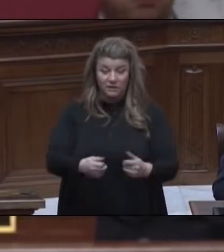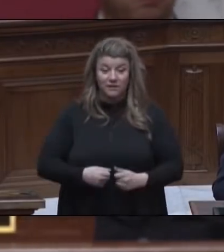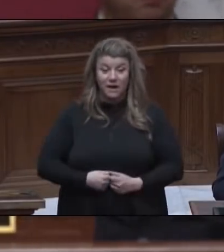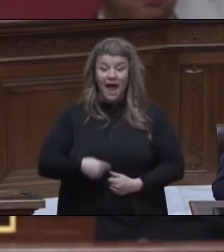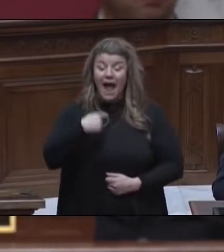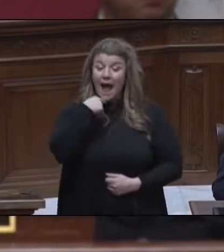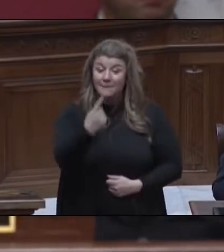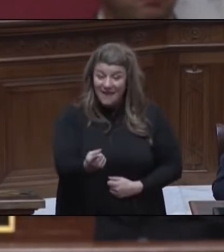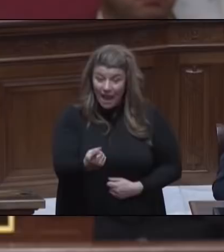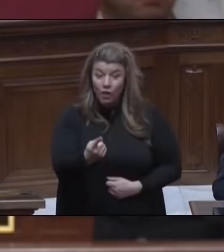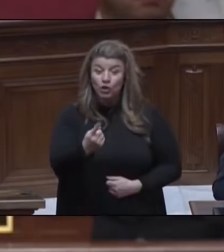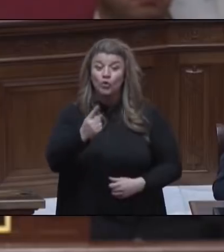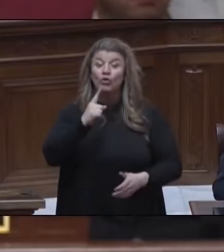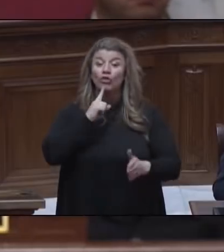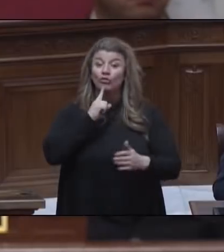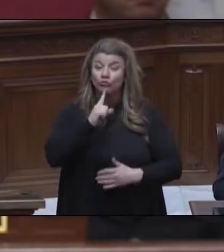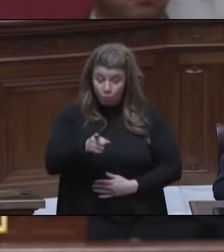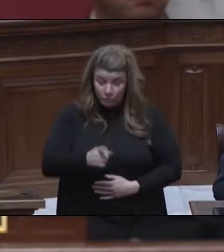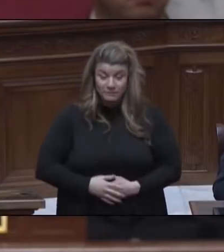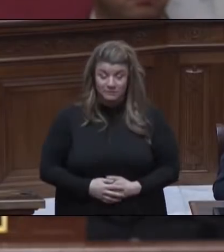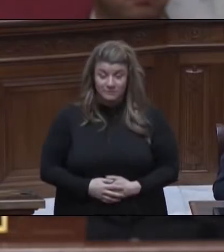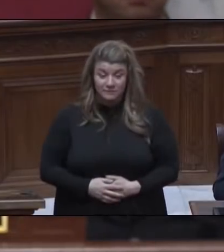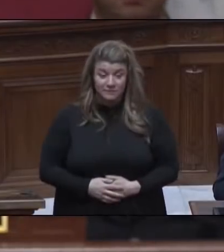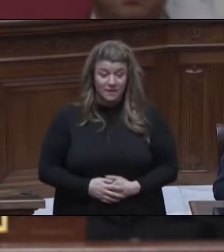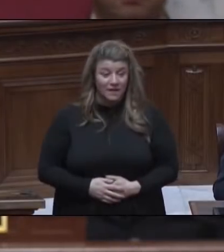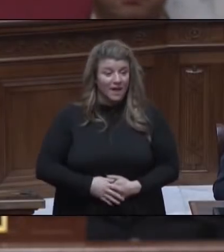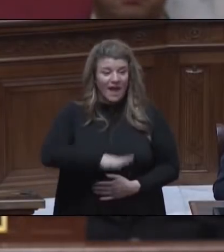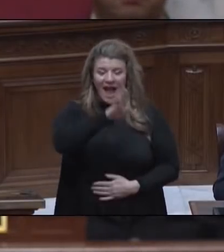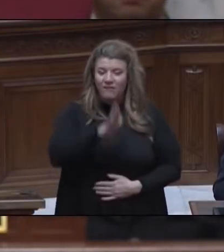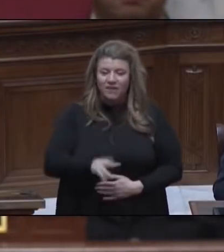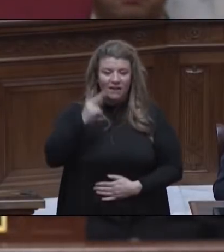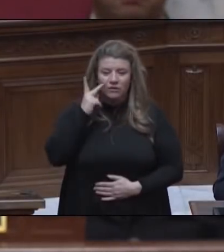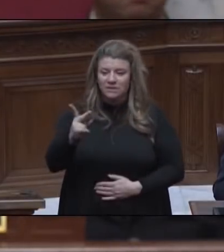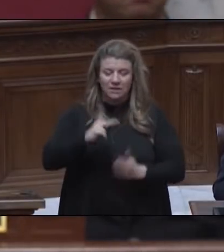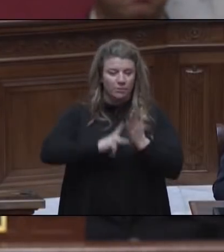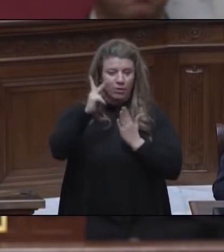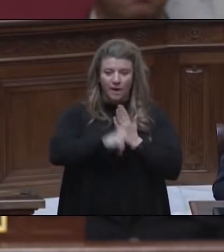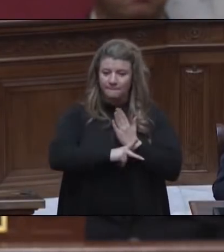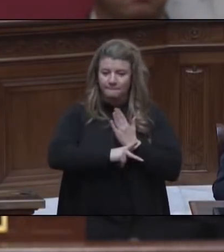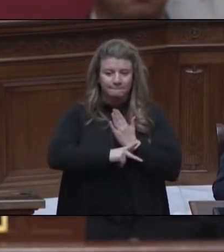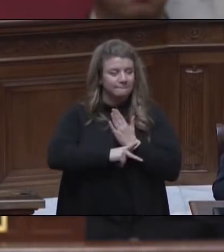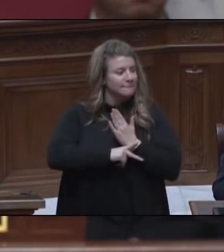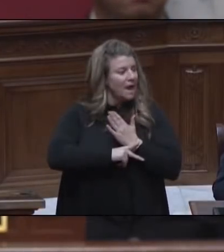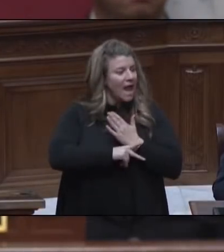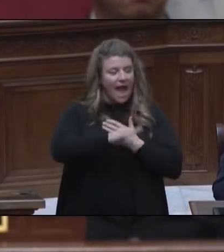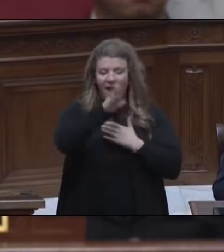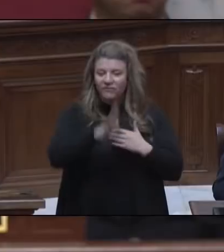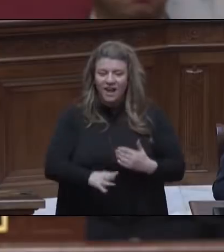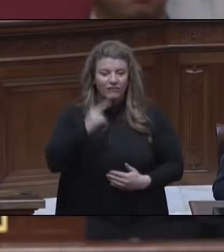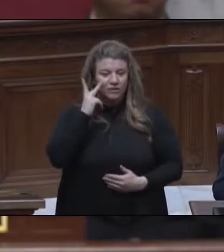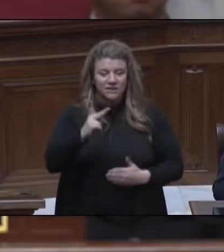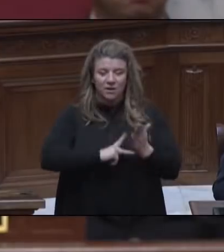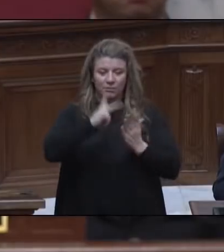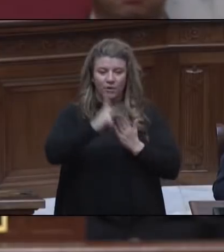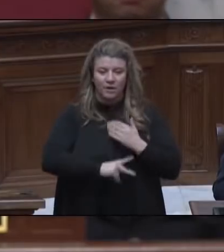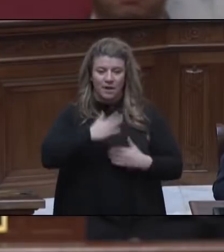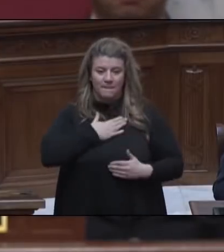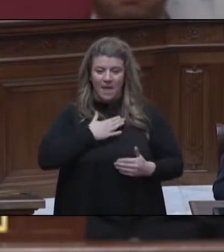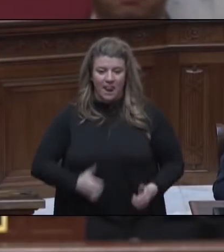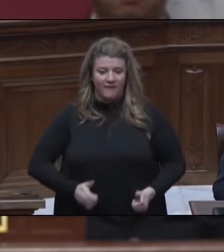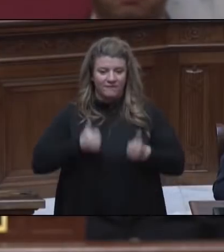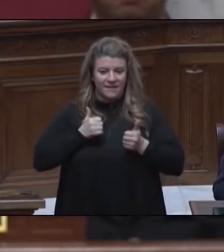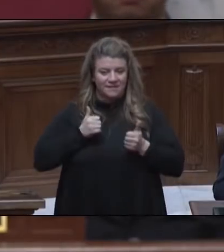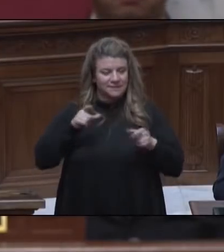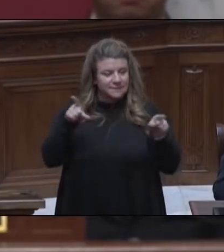I'm telling you the gospel truth. I've never seen a program, never ever seen a program in my life that works like